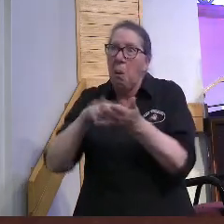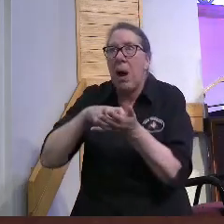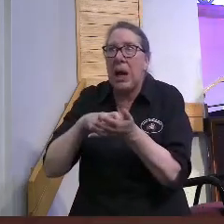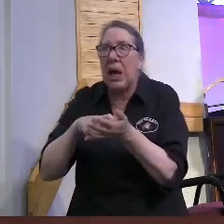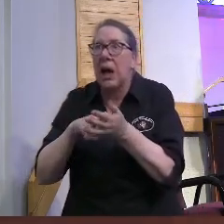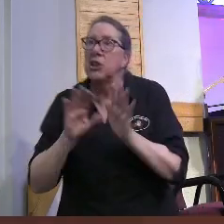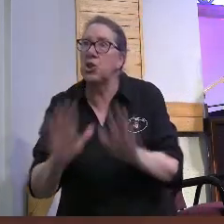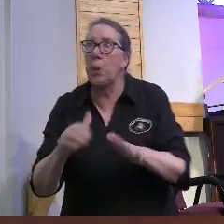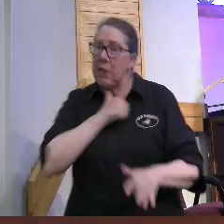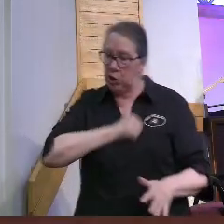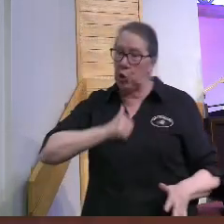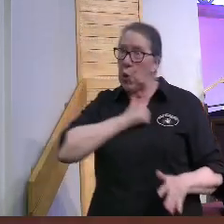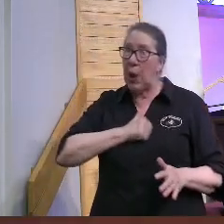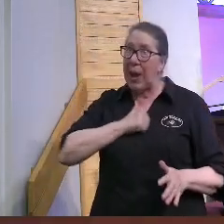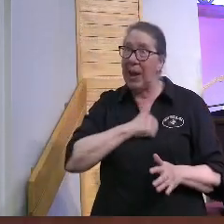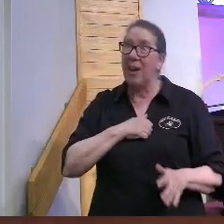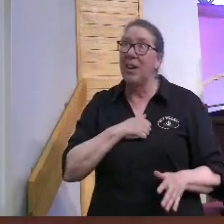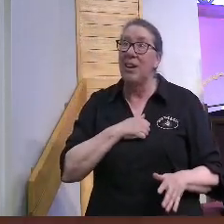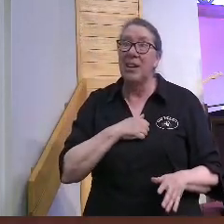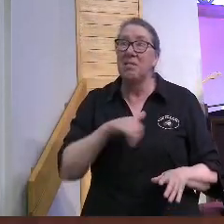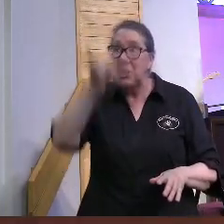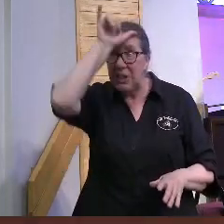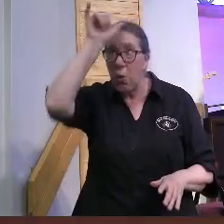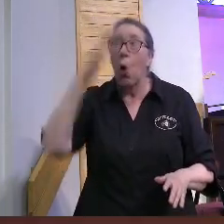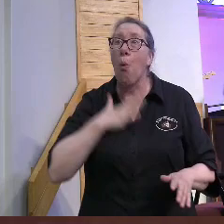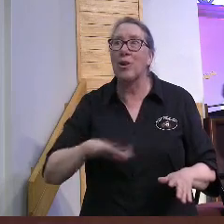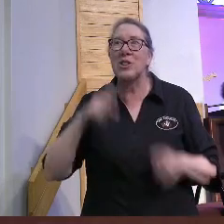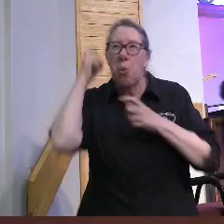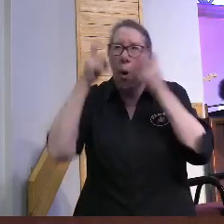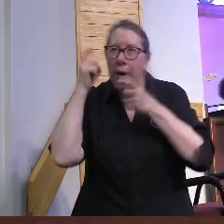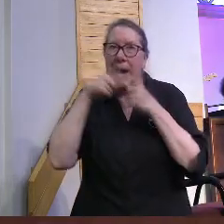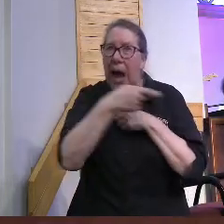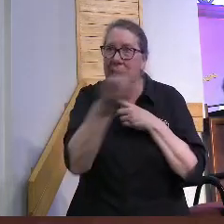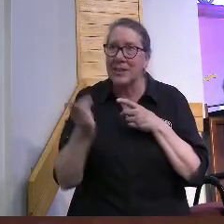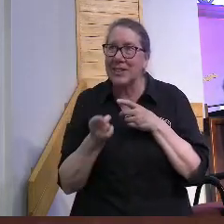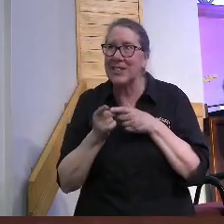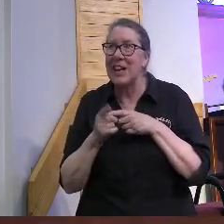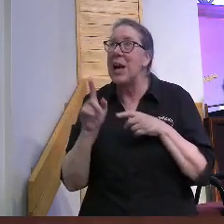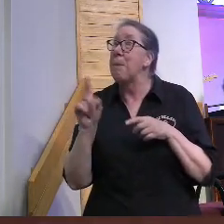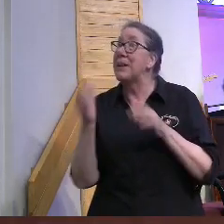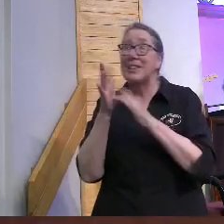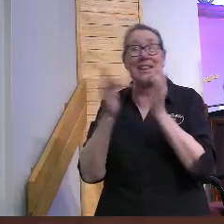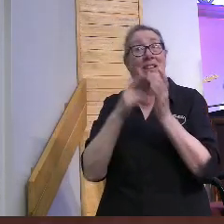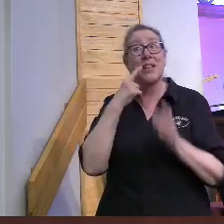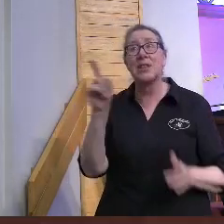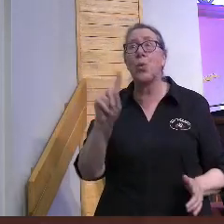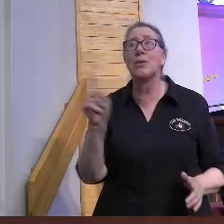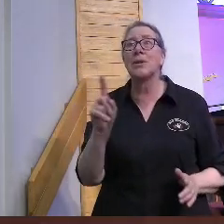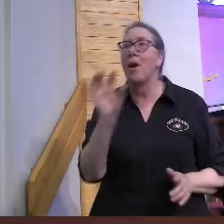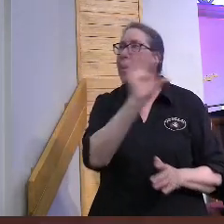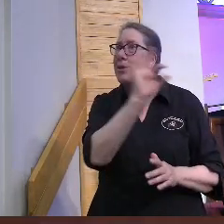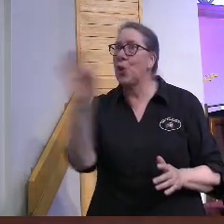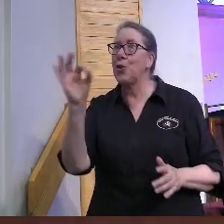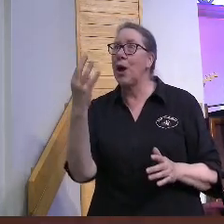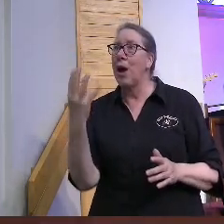joy. And he wants to worry us to death. But Jesus says to us in his word, you don't have to worry. Turn to your neighbor and say, you